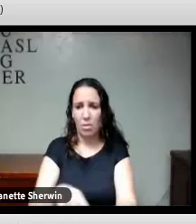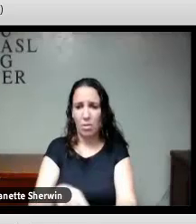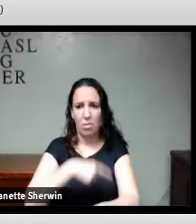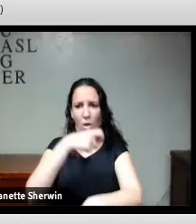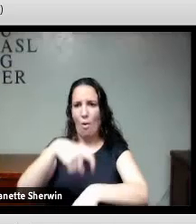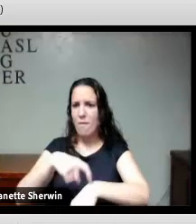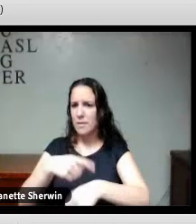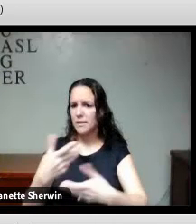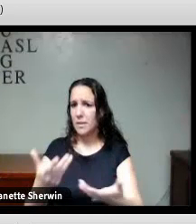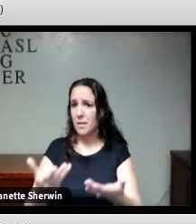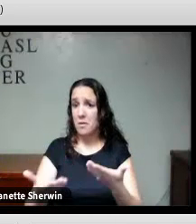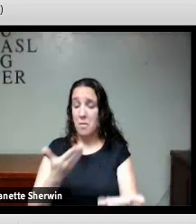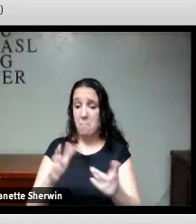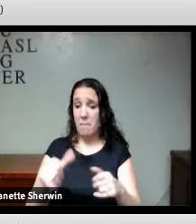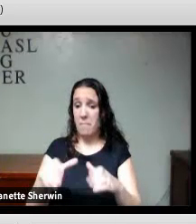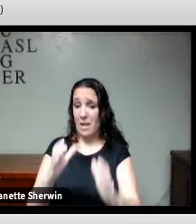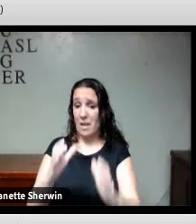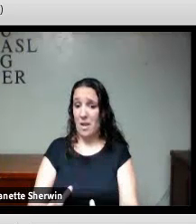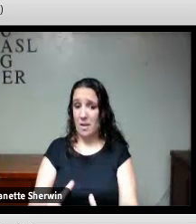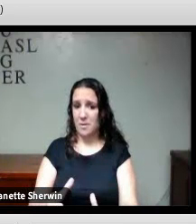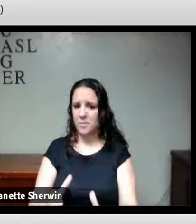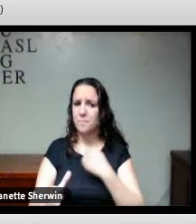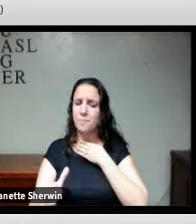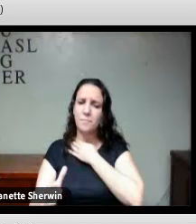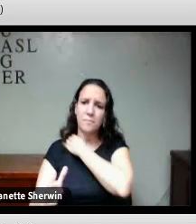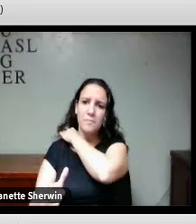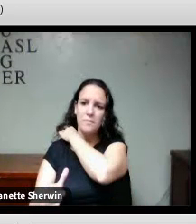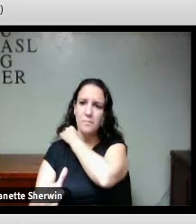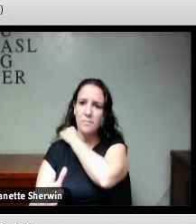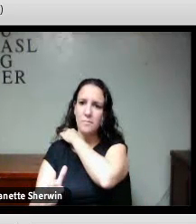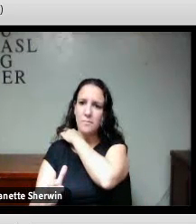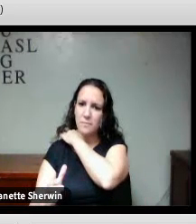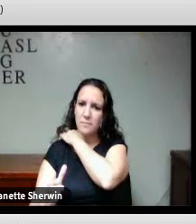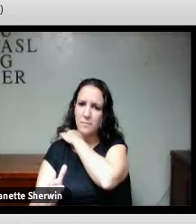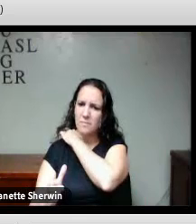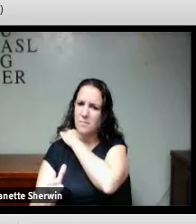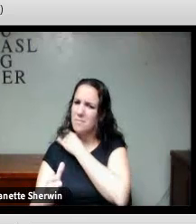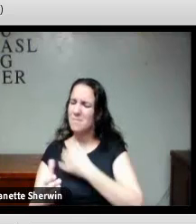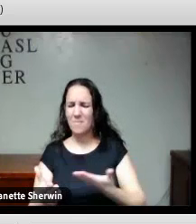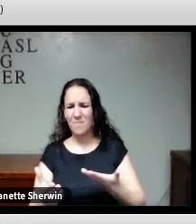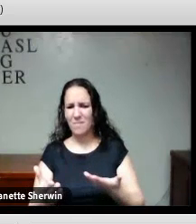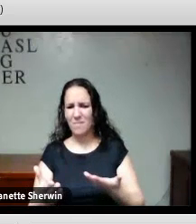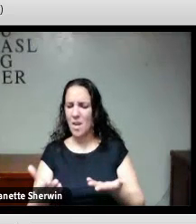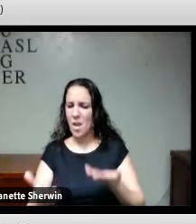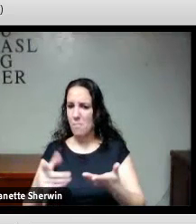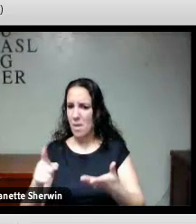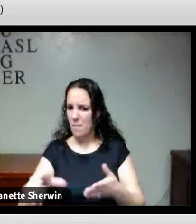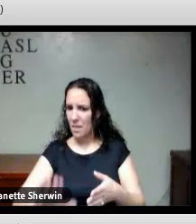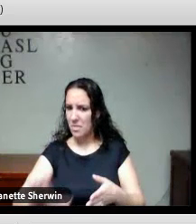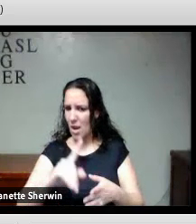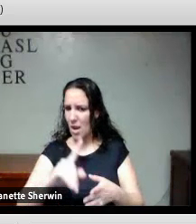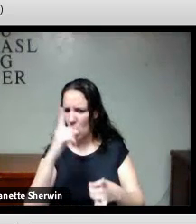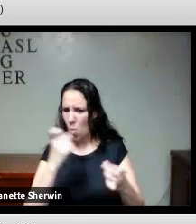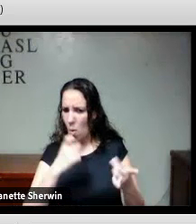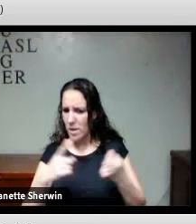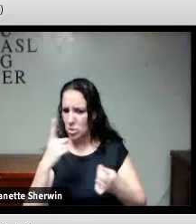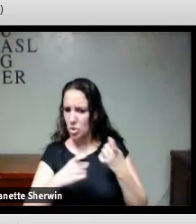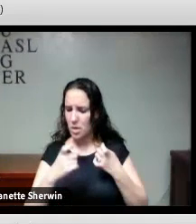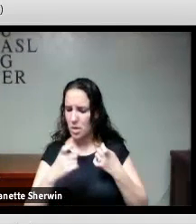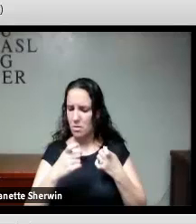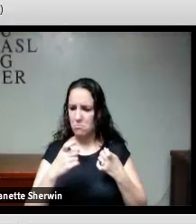Maybe this patron is giving us an opportunity to step back and say, why do we have this policy? Why do we have this procedure? Yes, it was